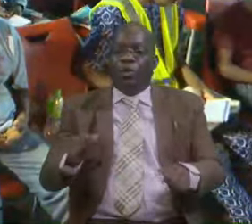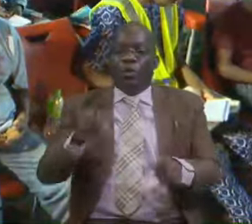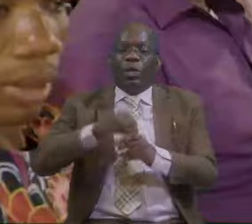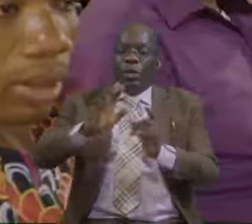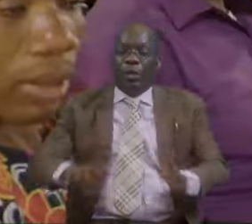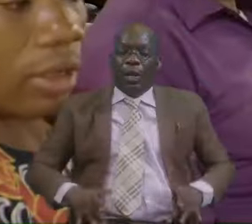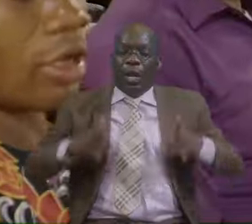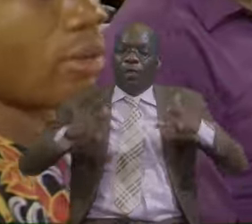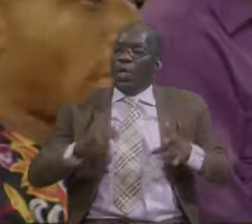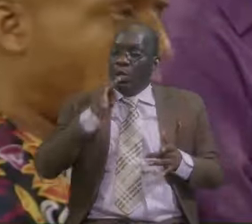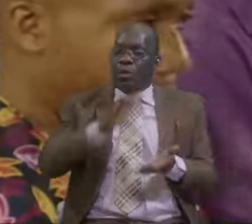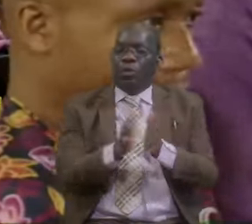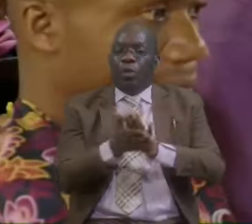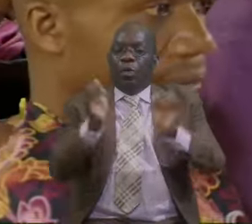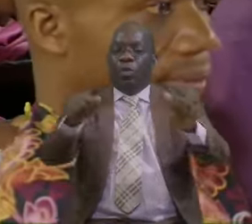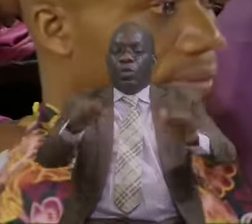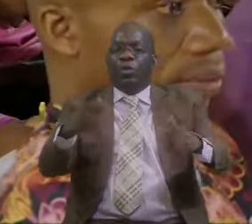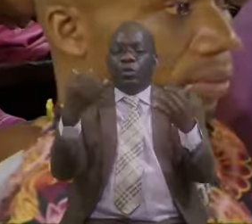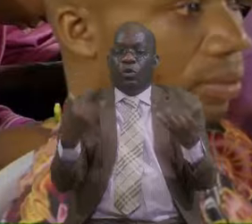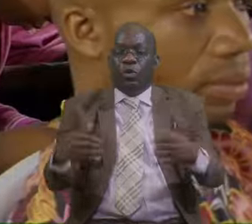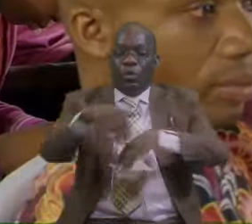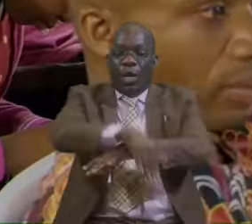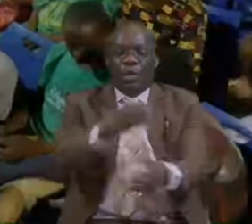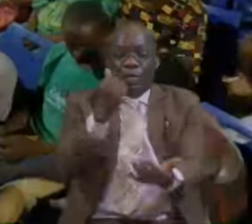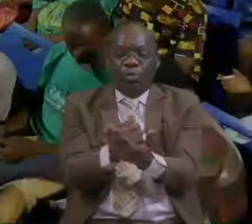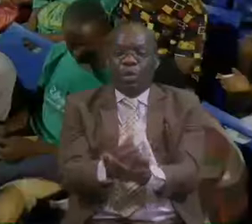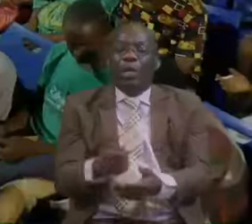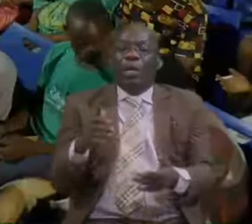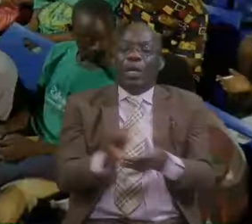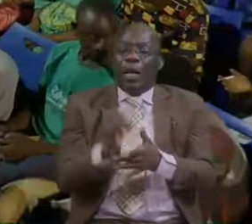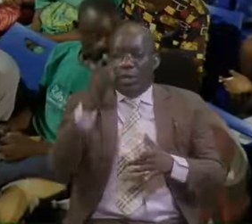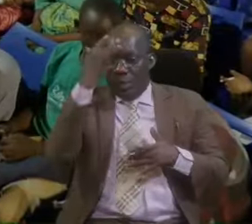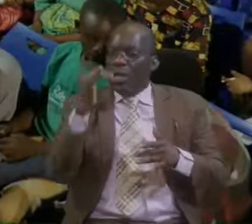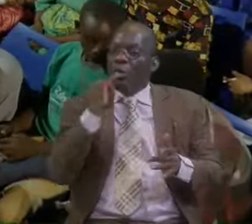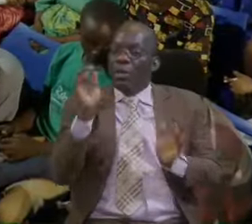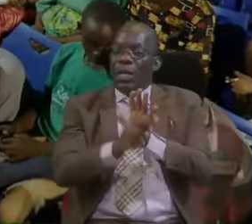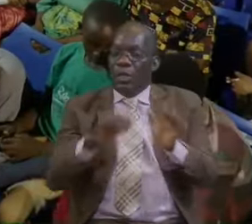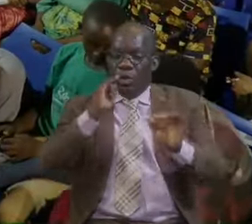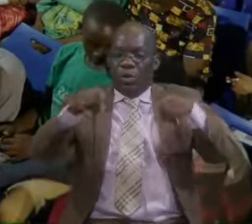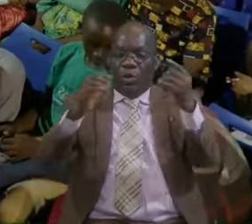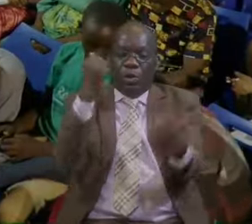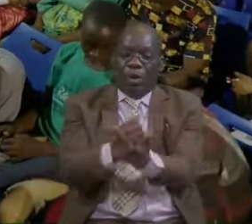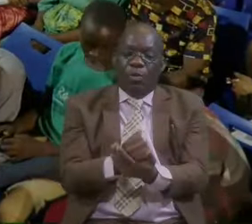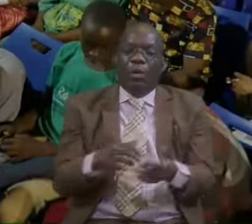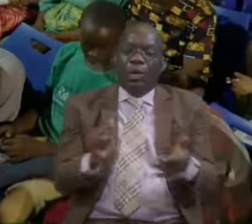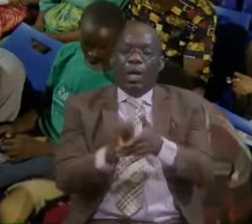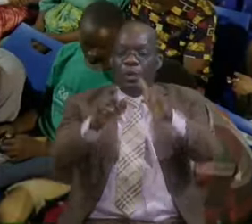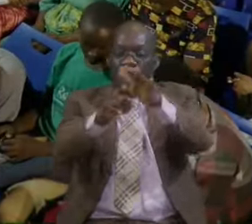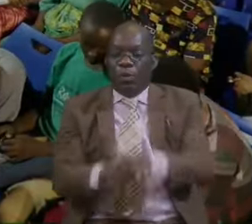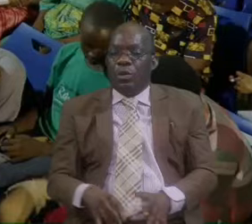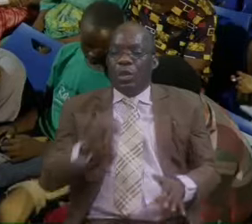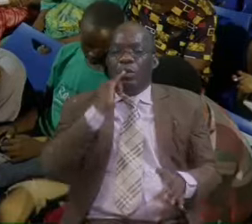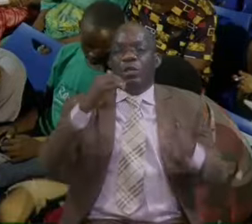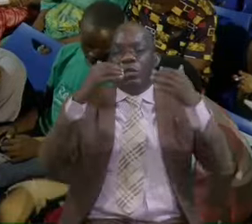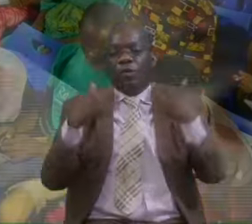possible tonight. That sickness is going. That oppression is finished tonight